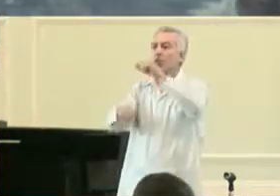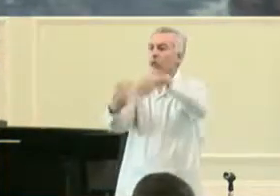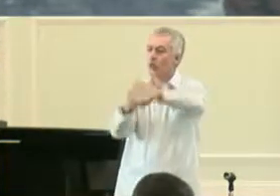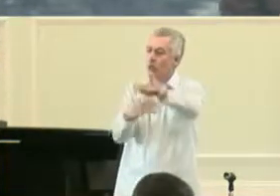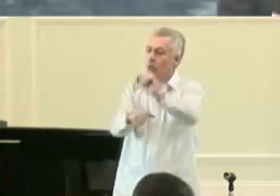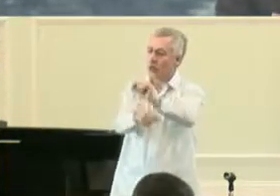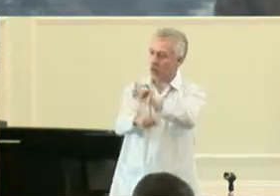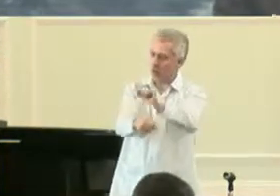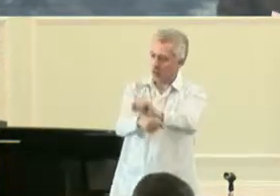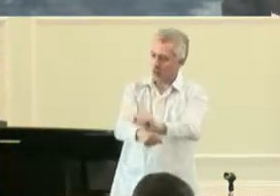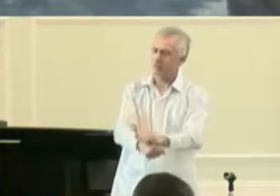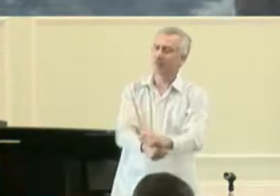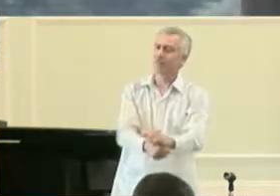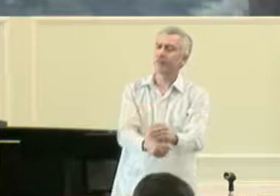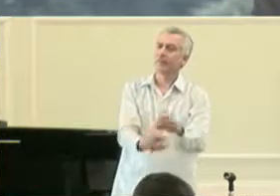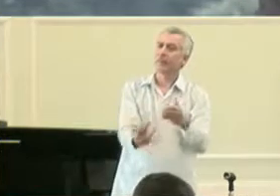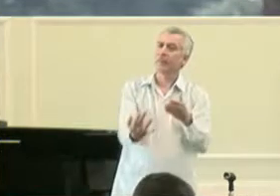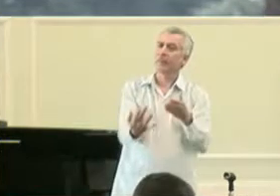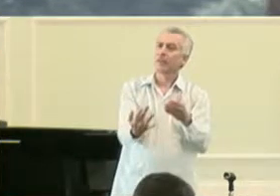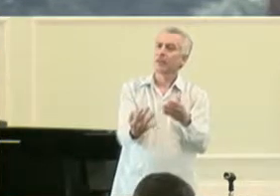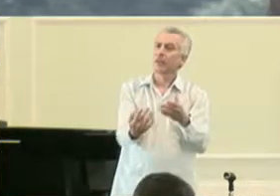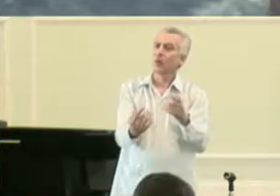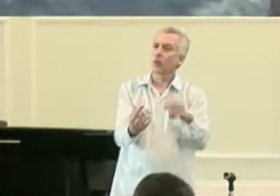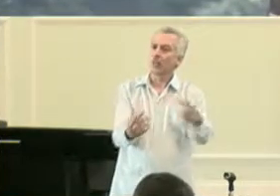through a difficult time in their family,